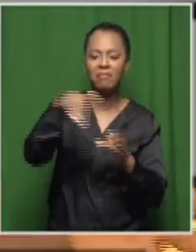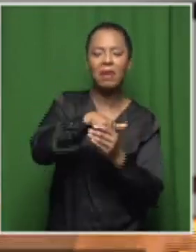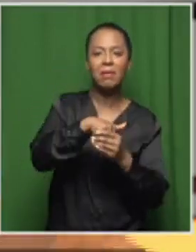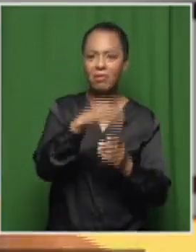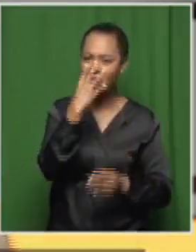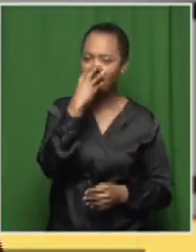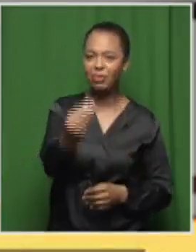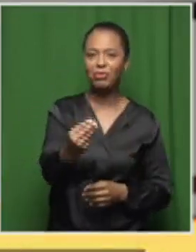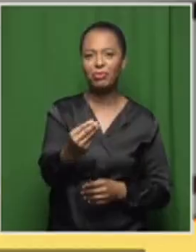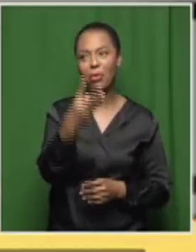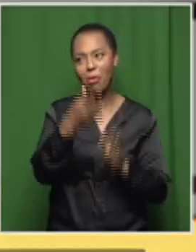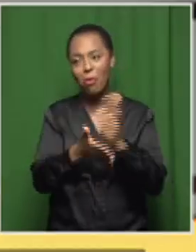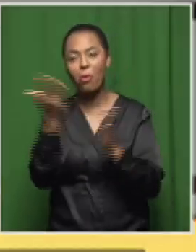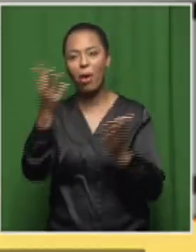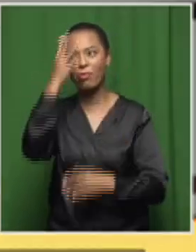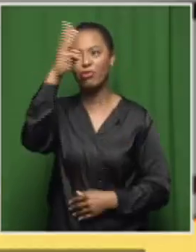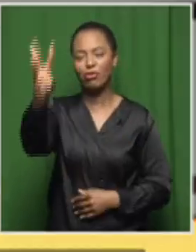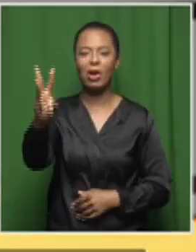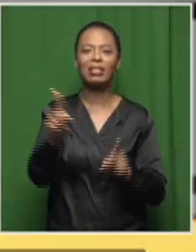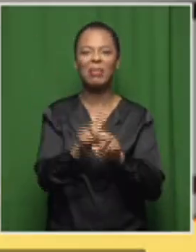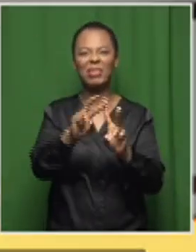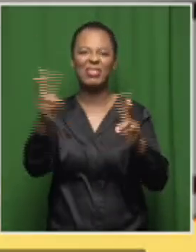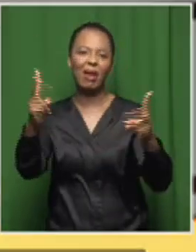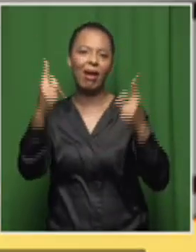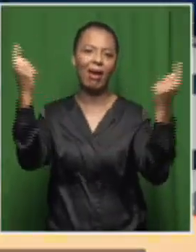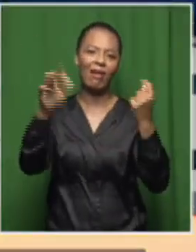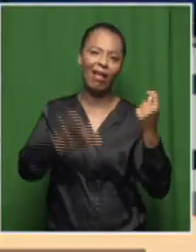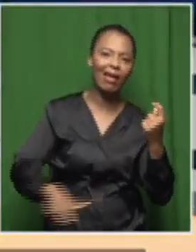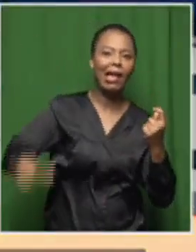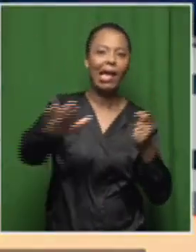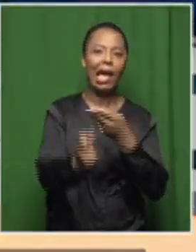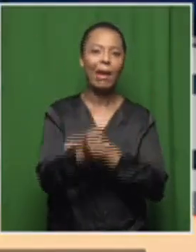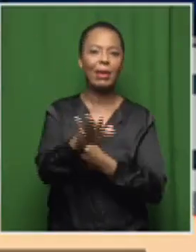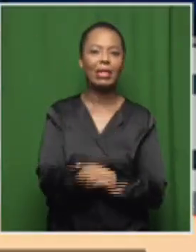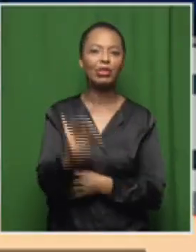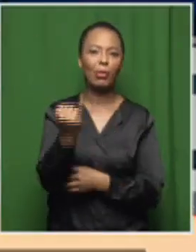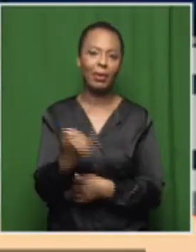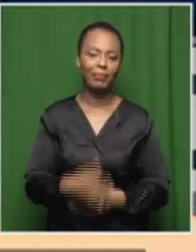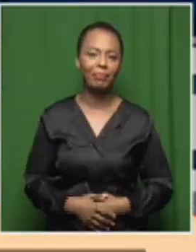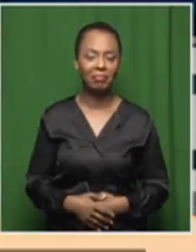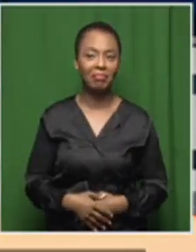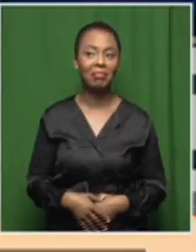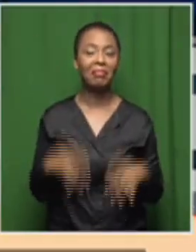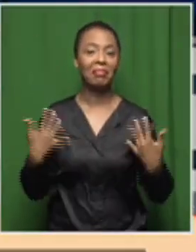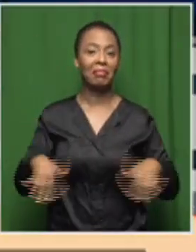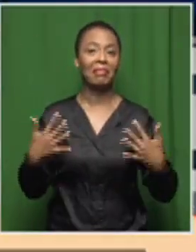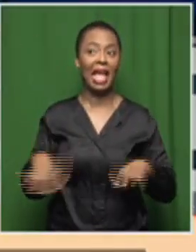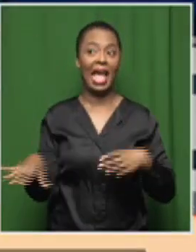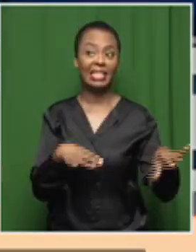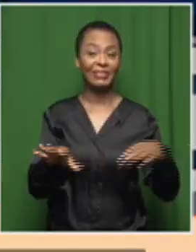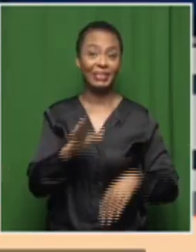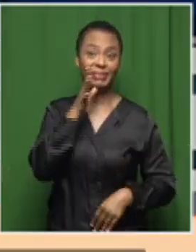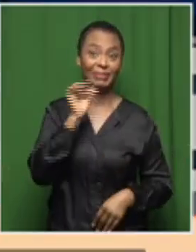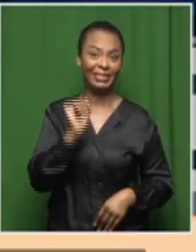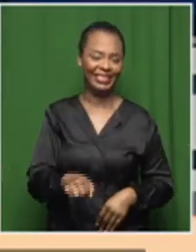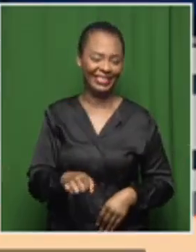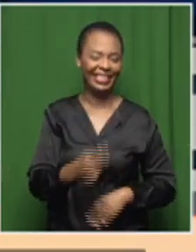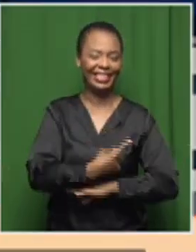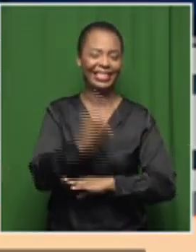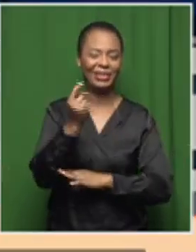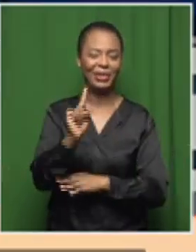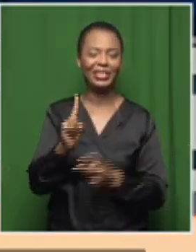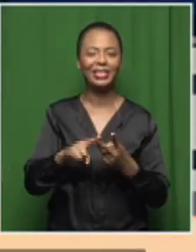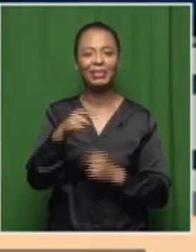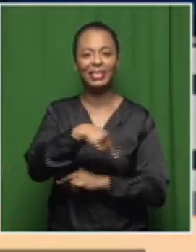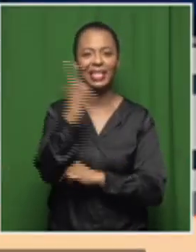to the various activations that will be happening around Johannesburg. Okay, all right. It sounds like a jam-packed day for day one and two, but I think also the perspectives